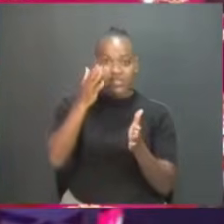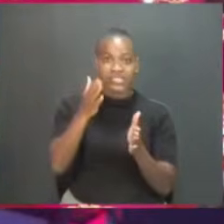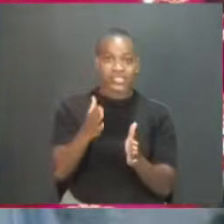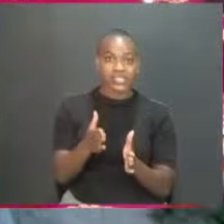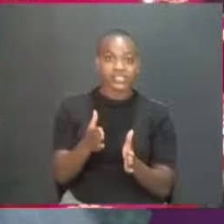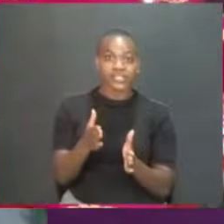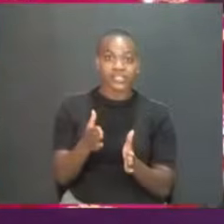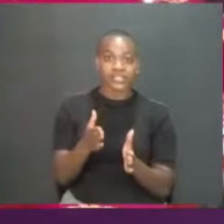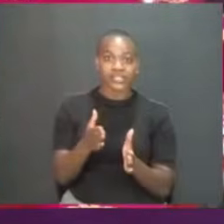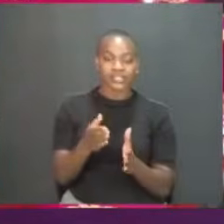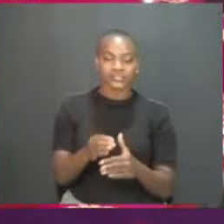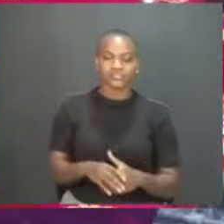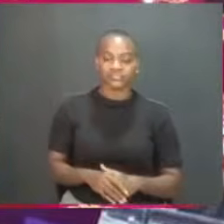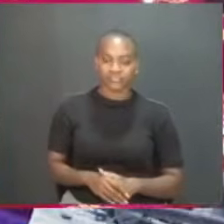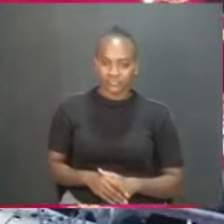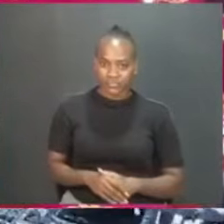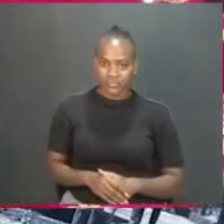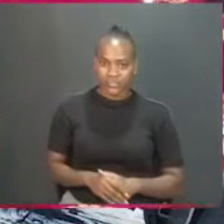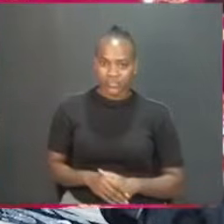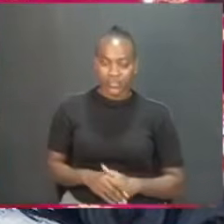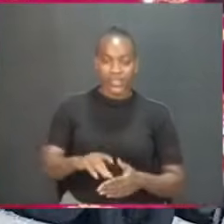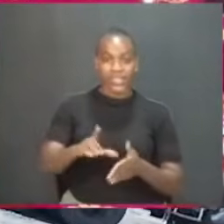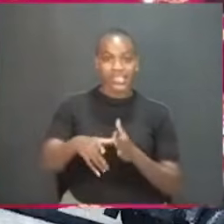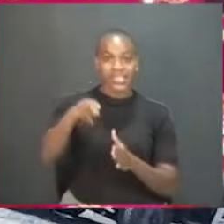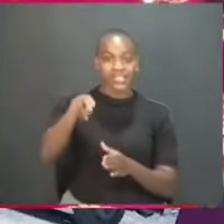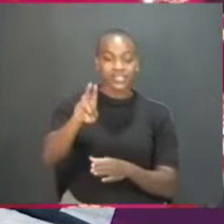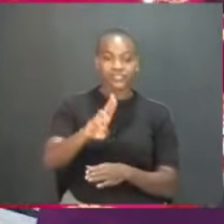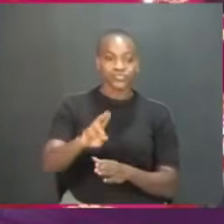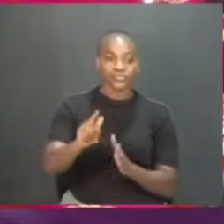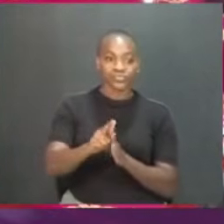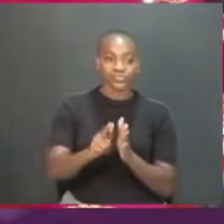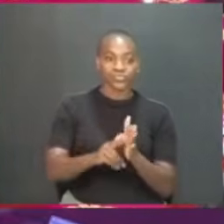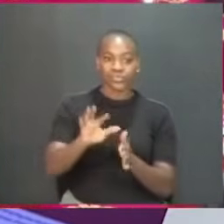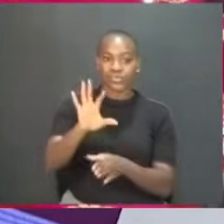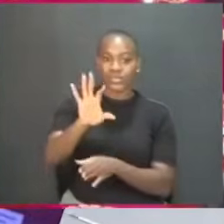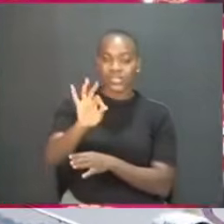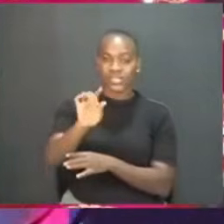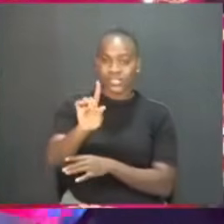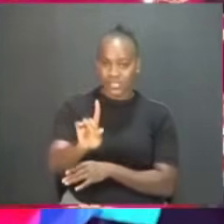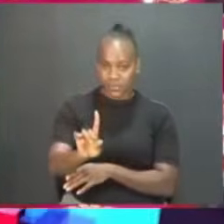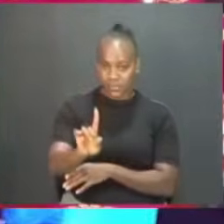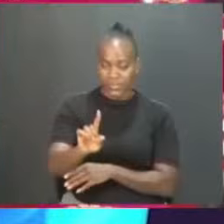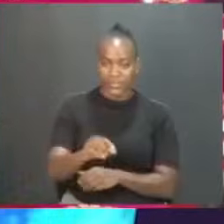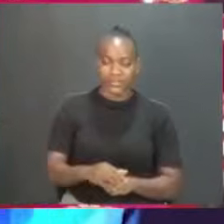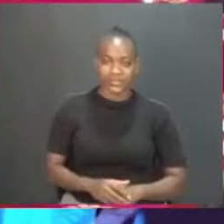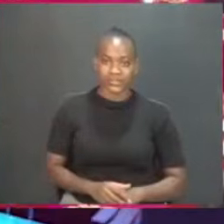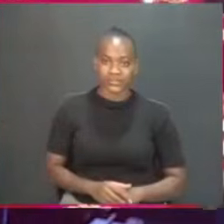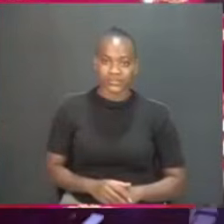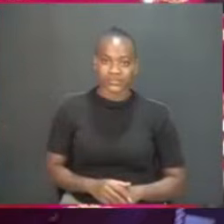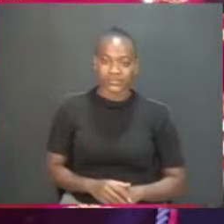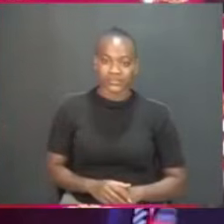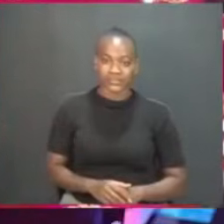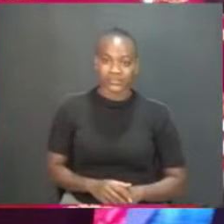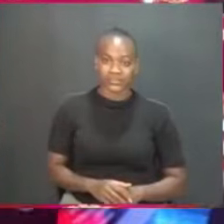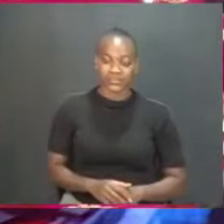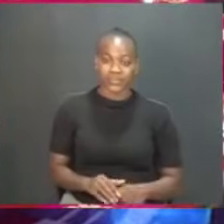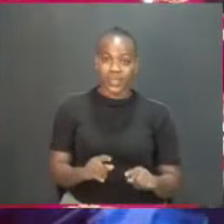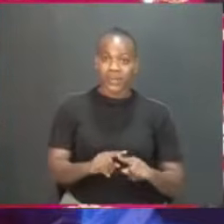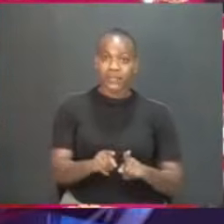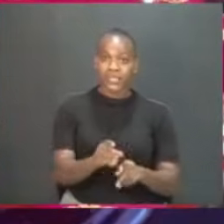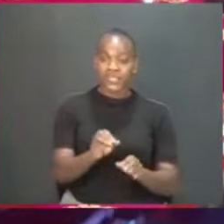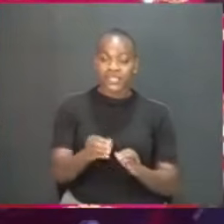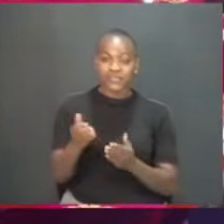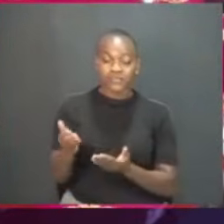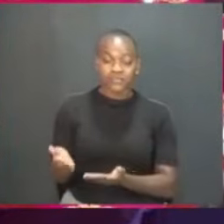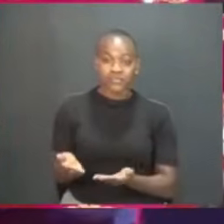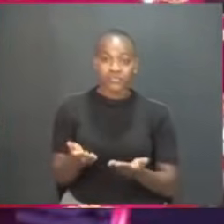definitely Order 91 will apply. If he's making it